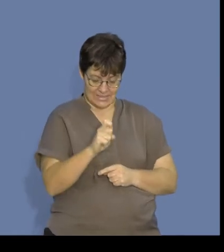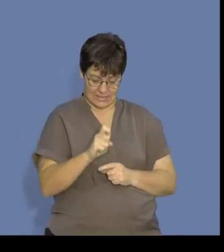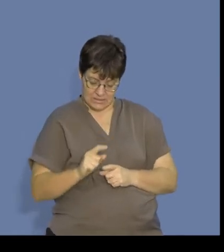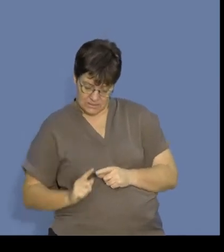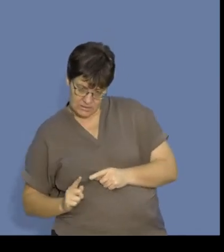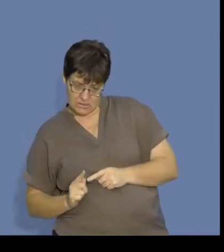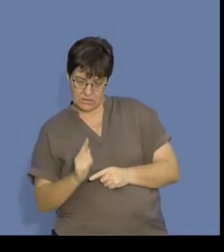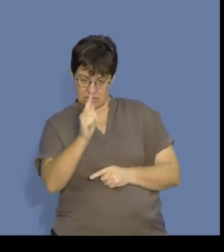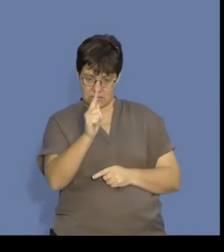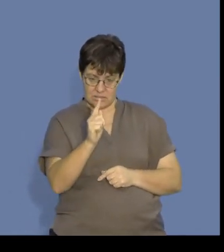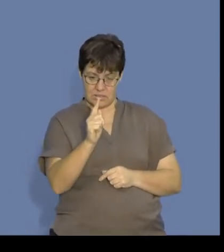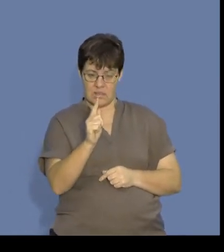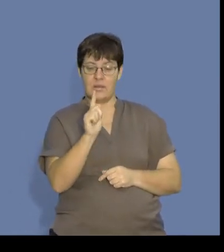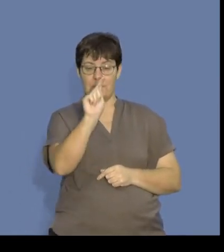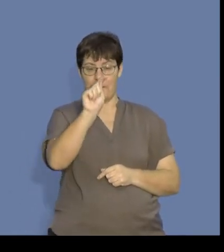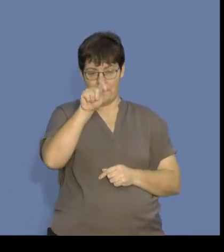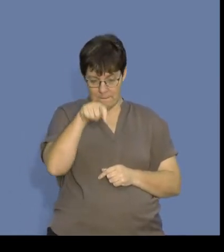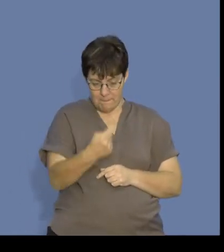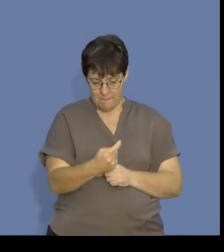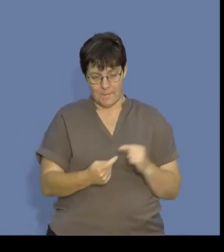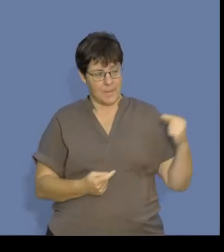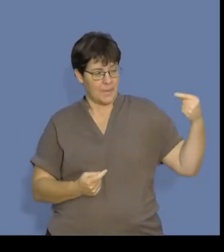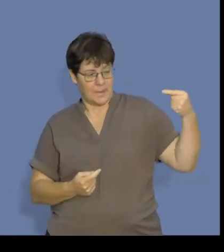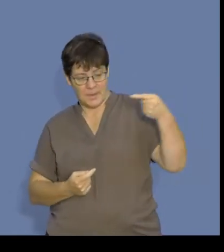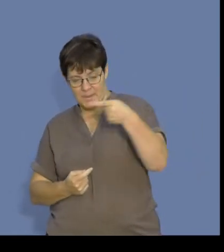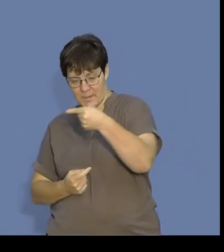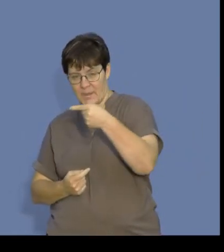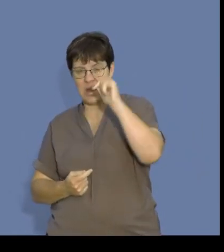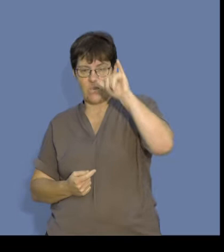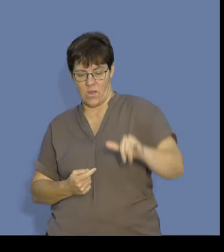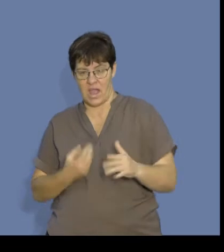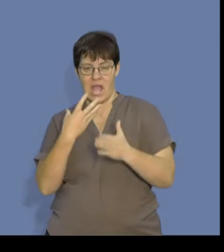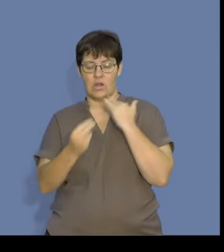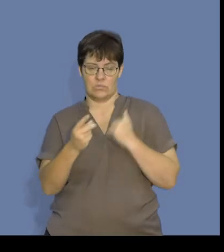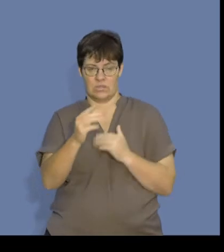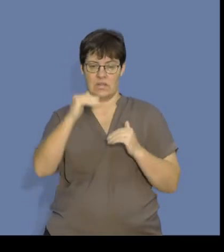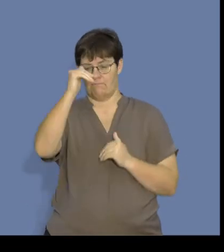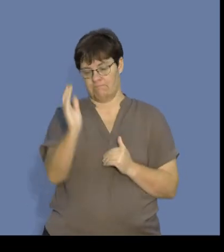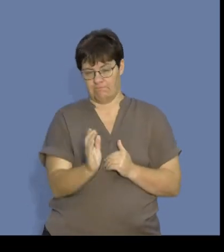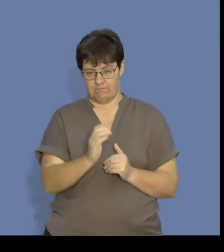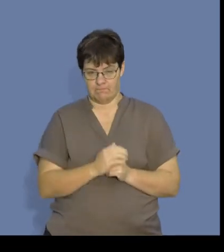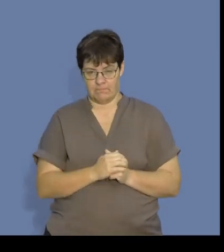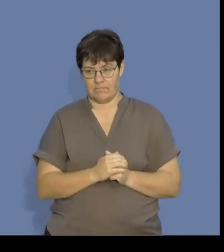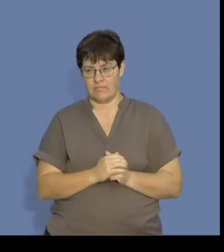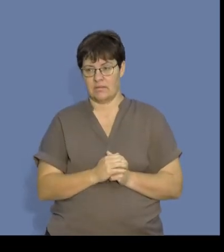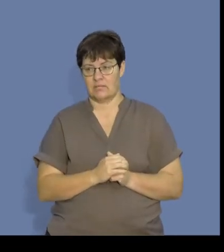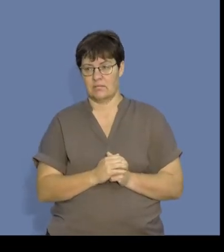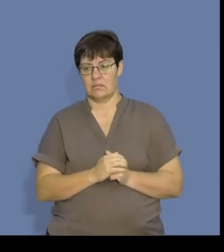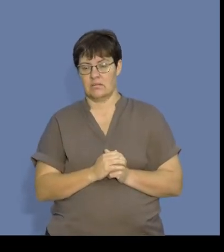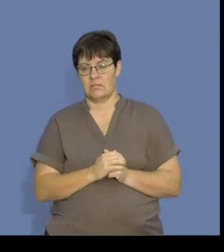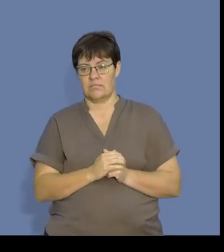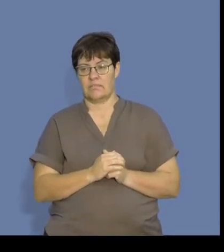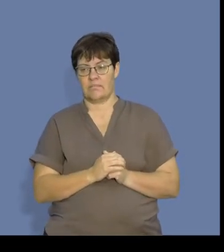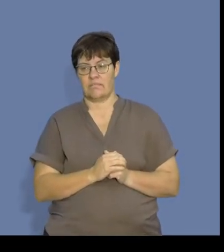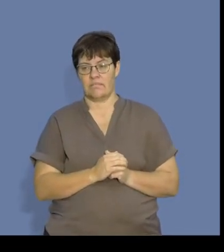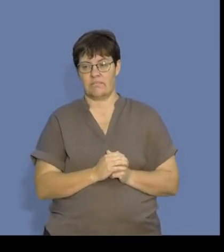bracket. Remember the semicolon, and then the output value, and then you close your bracket. So,